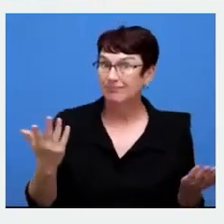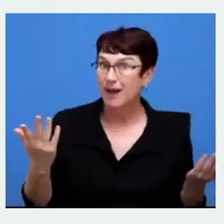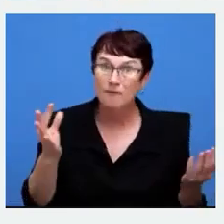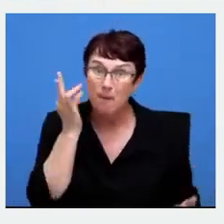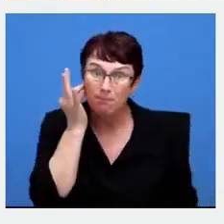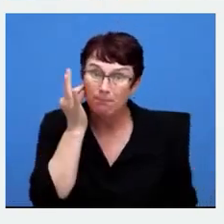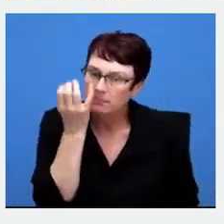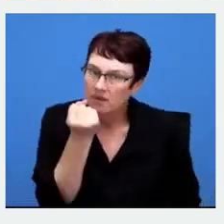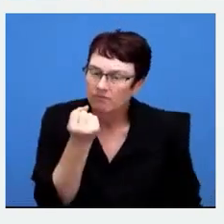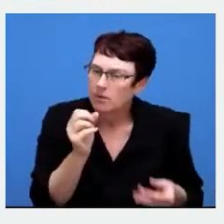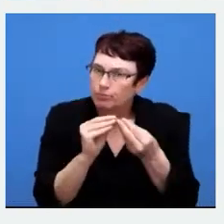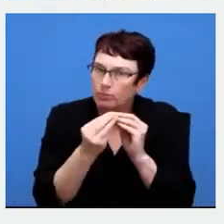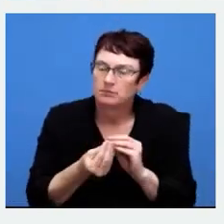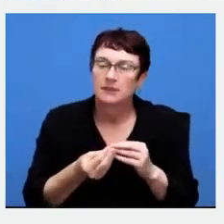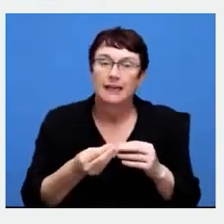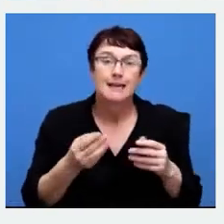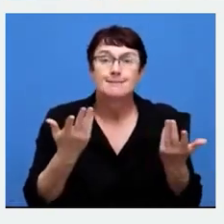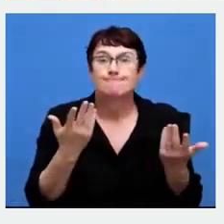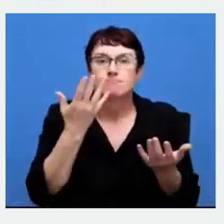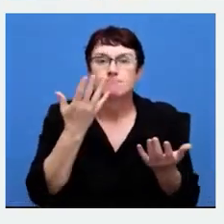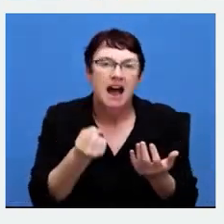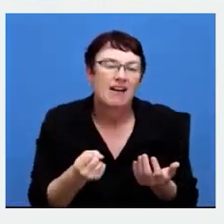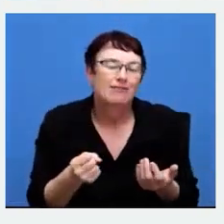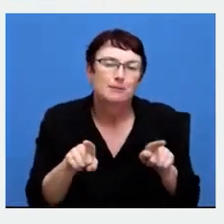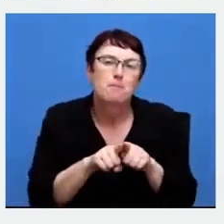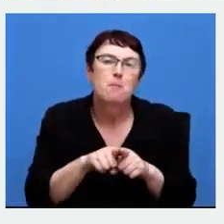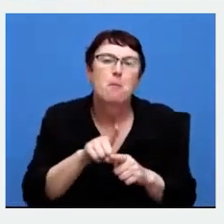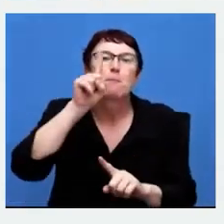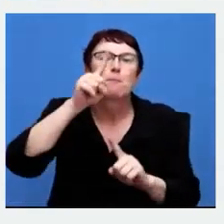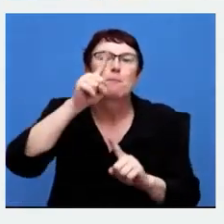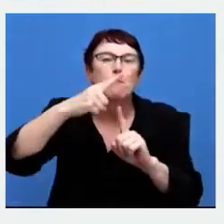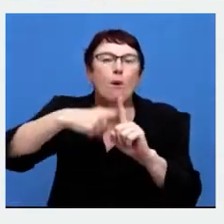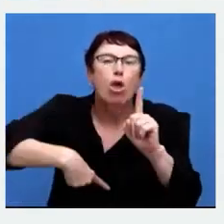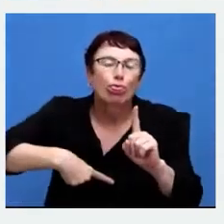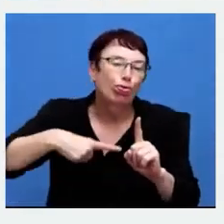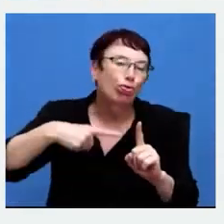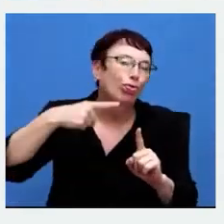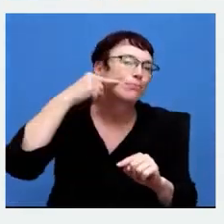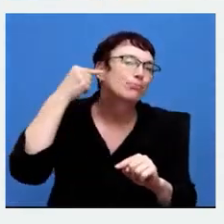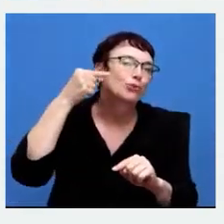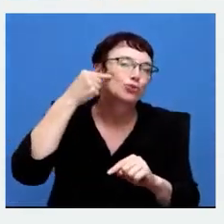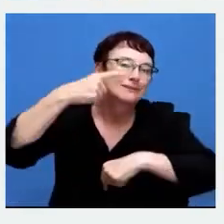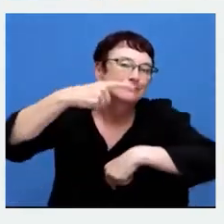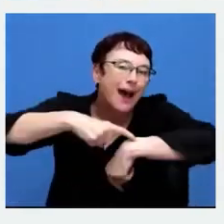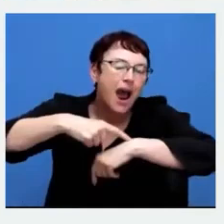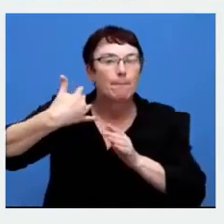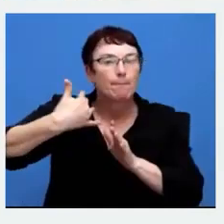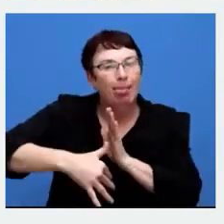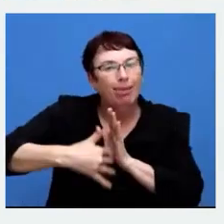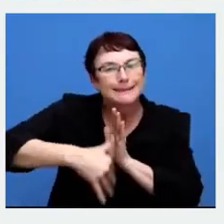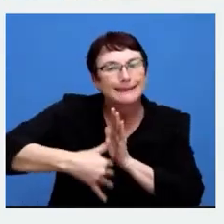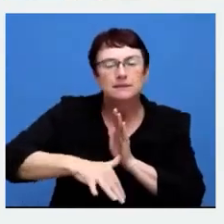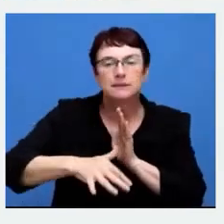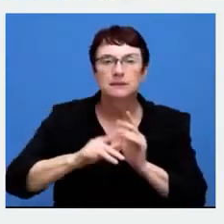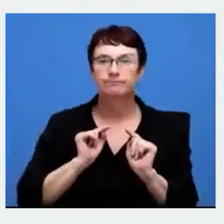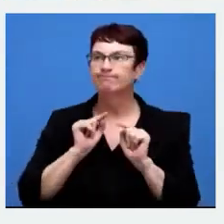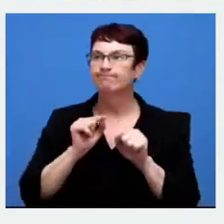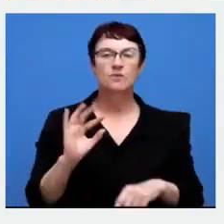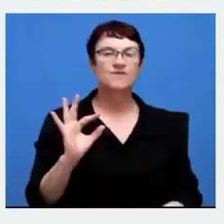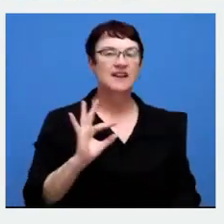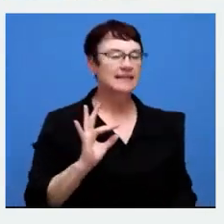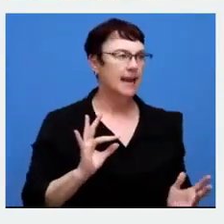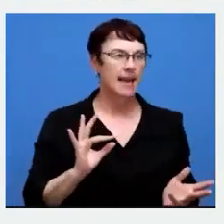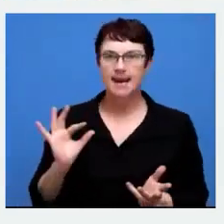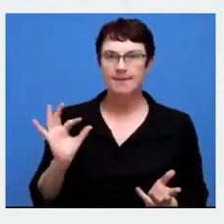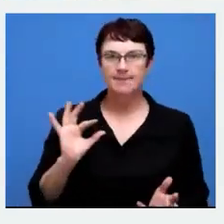menstrual needs or lack of accessible options, for example. Many, for example, in Italy are forced to purchase